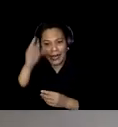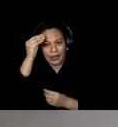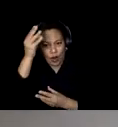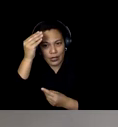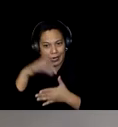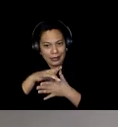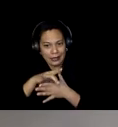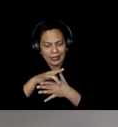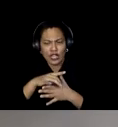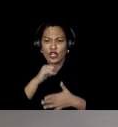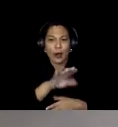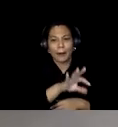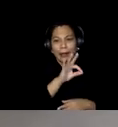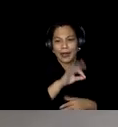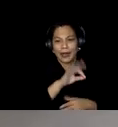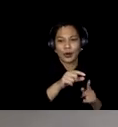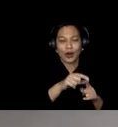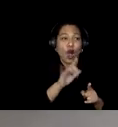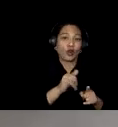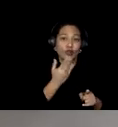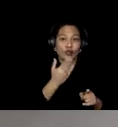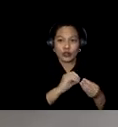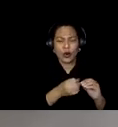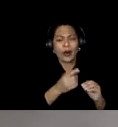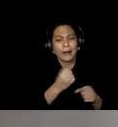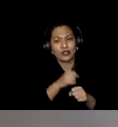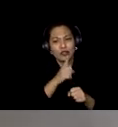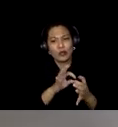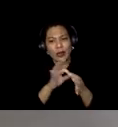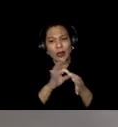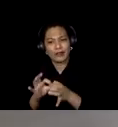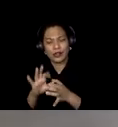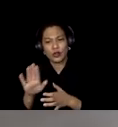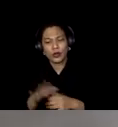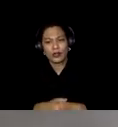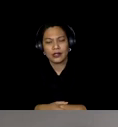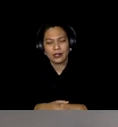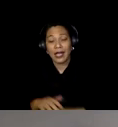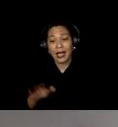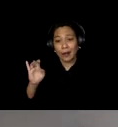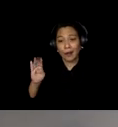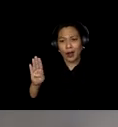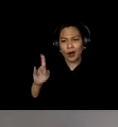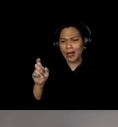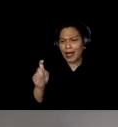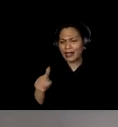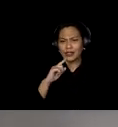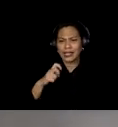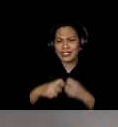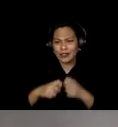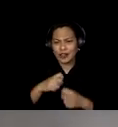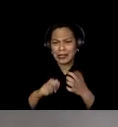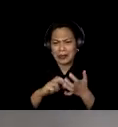because it scores well. Make sure it's relevant to what you're offering. Hey Althea, there's a question. What does the difficulty refer